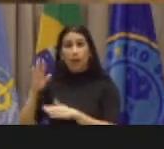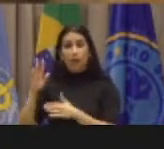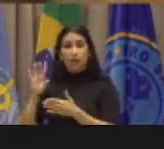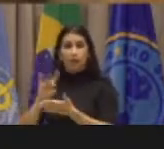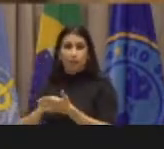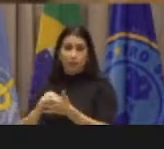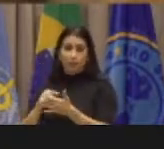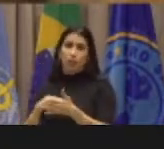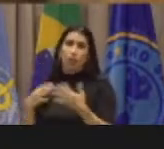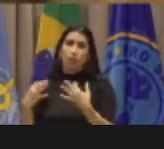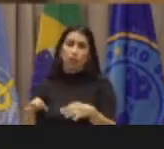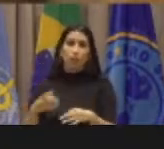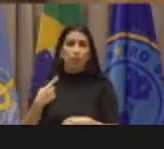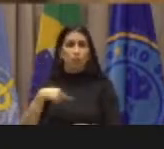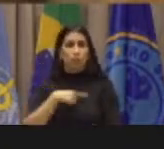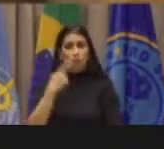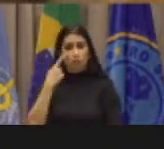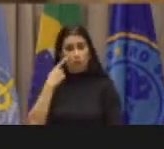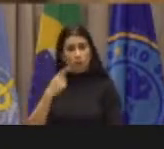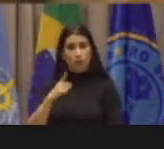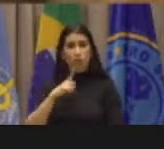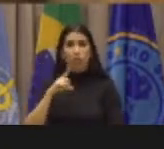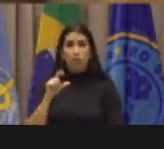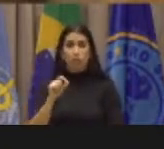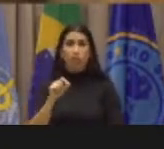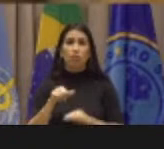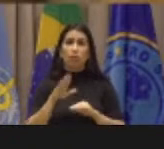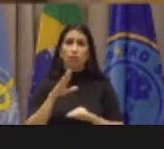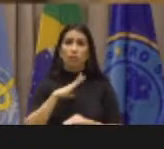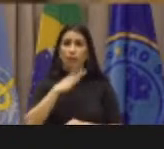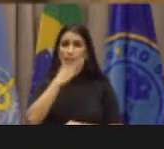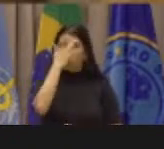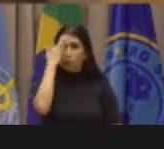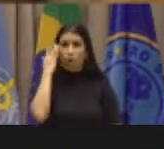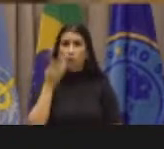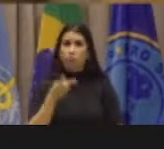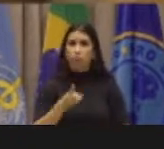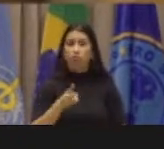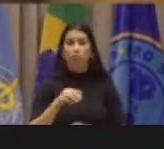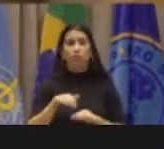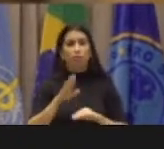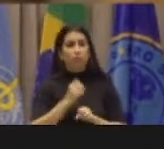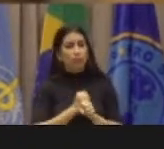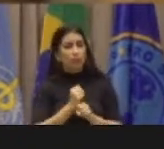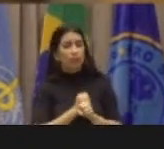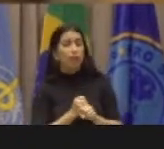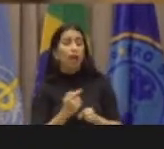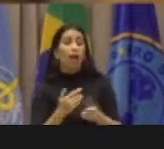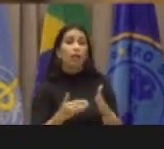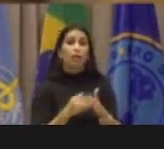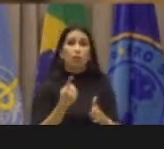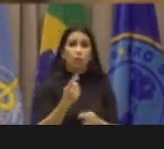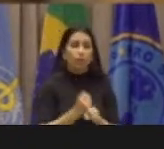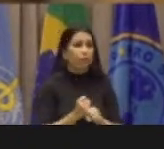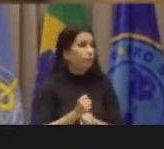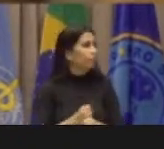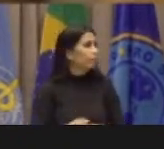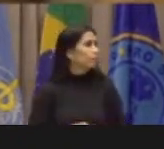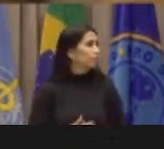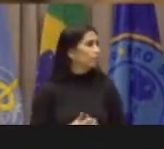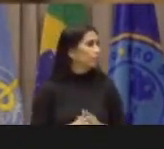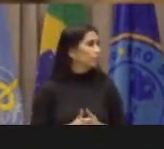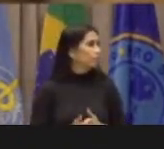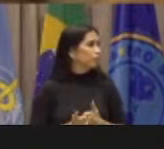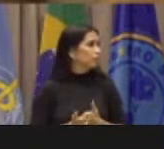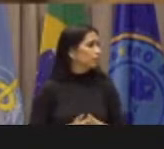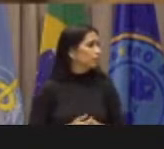ones. Those that we followed. Some people still had that issue after 1 year.